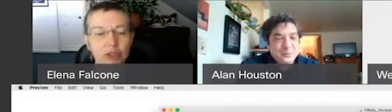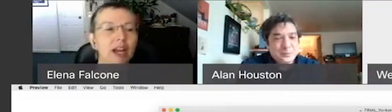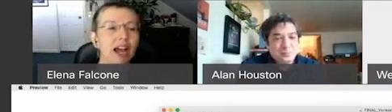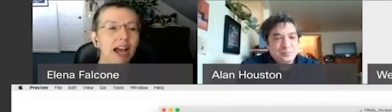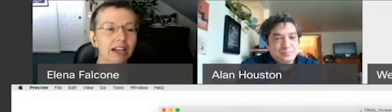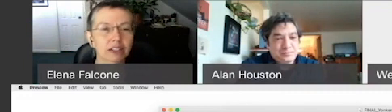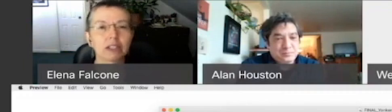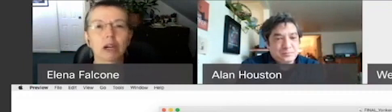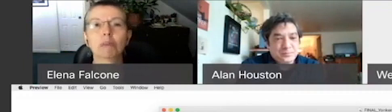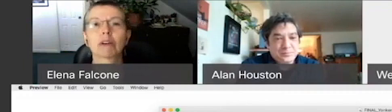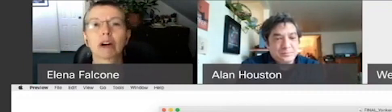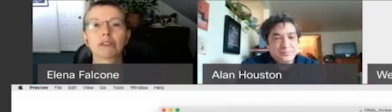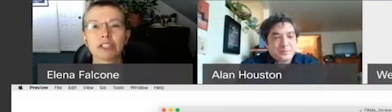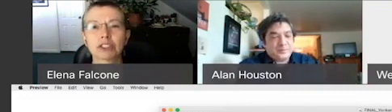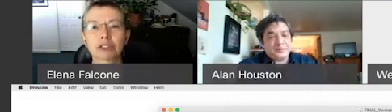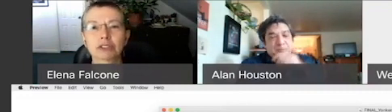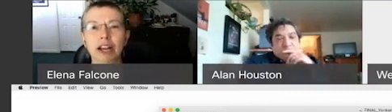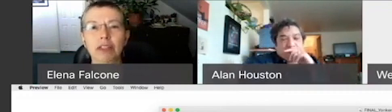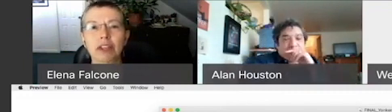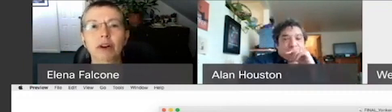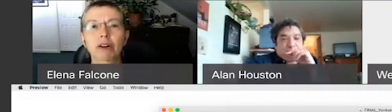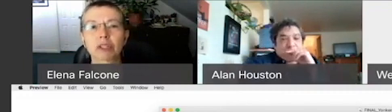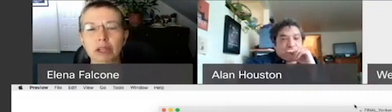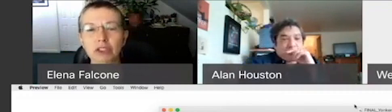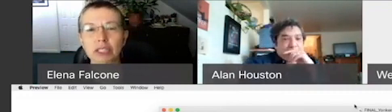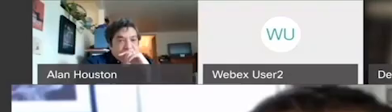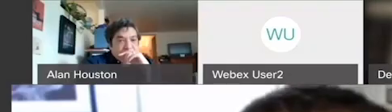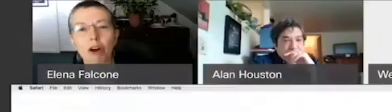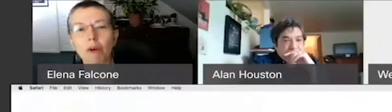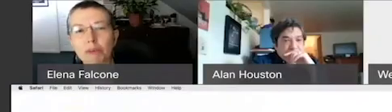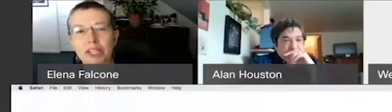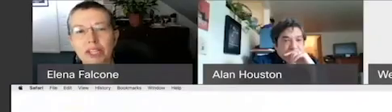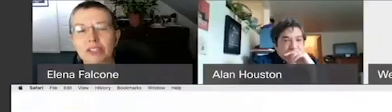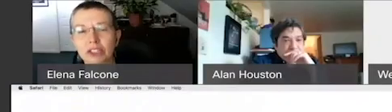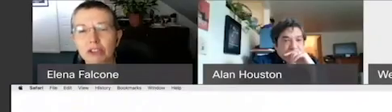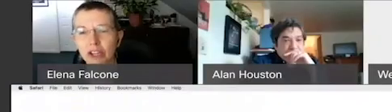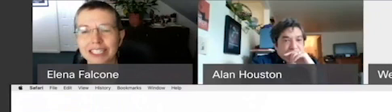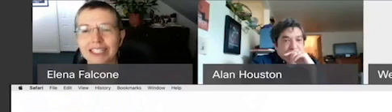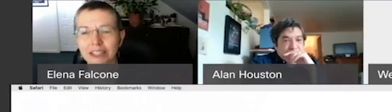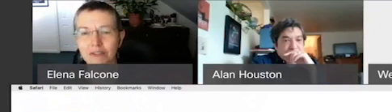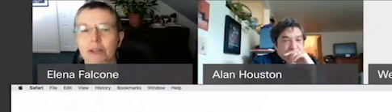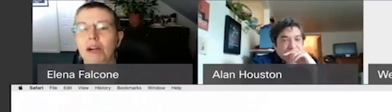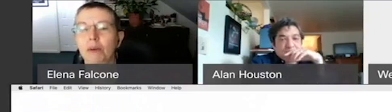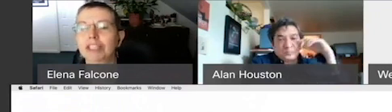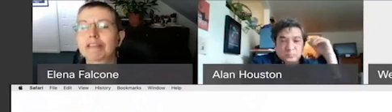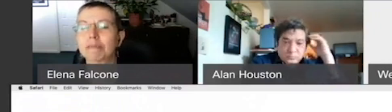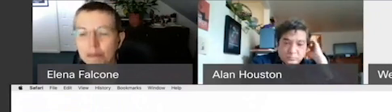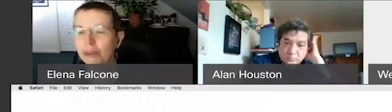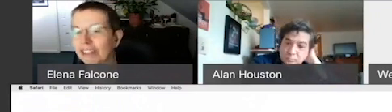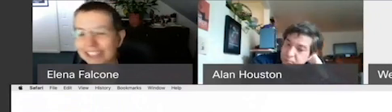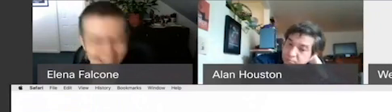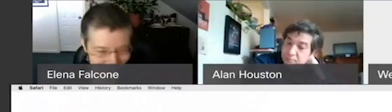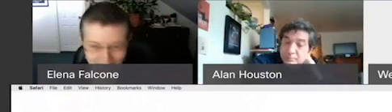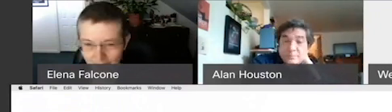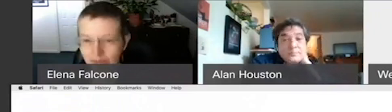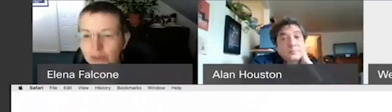a number of features that I think are especially important right now. So on our website, seniorlawday.info, I want you to remember there is